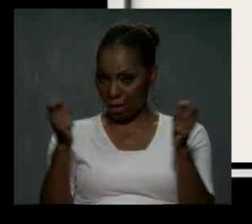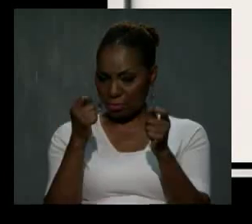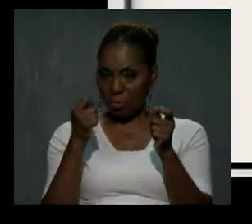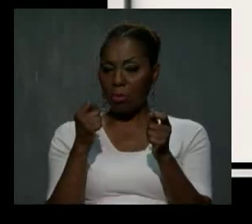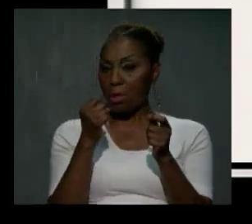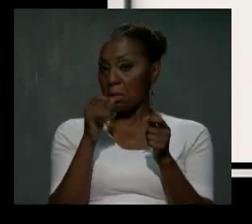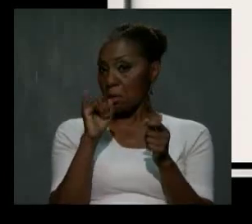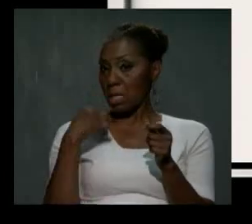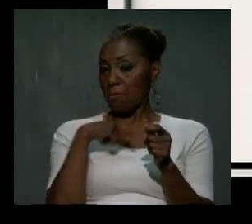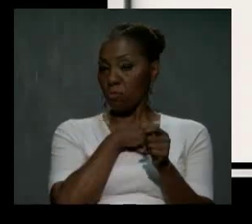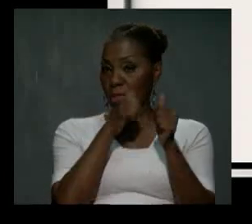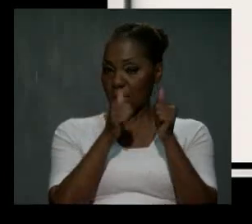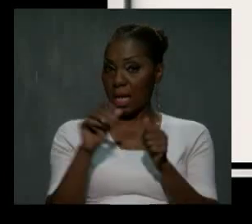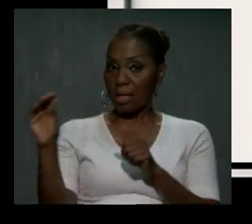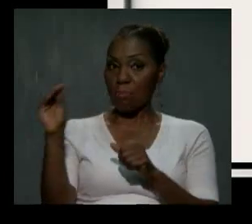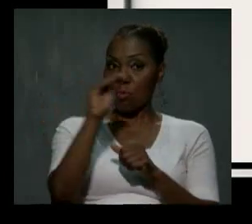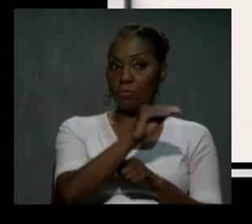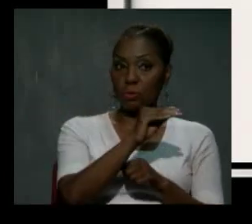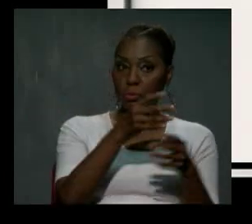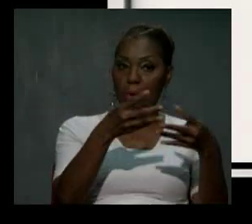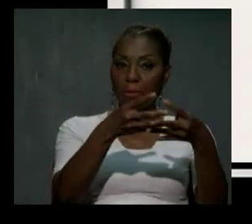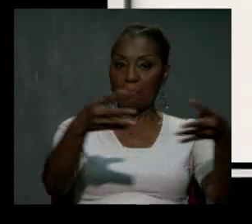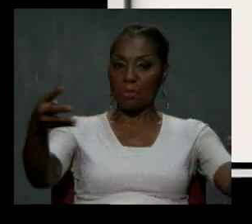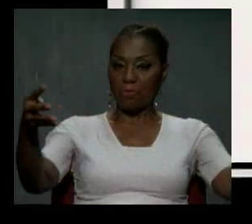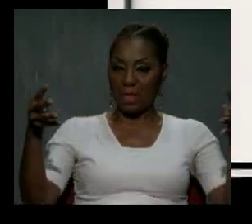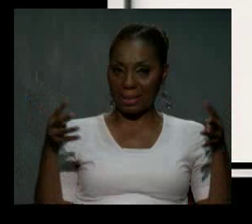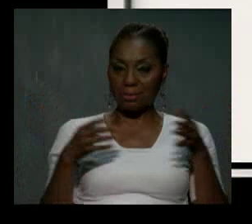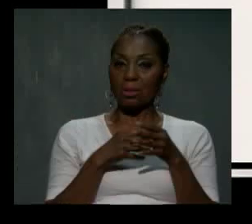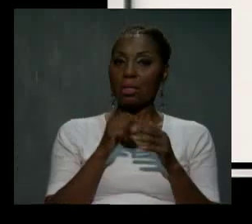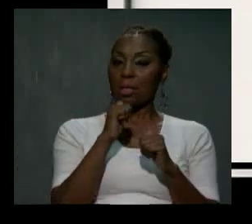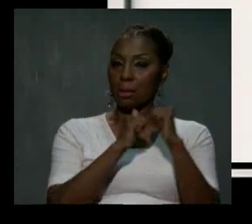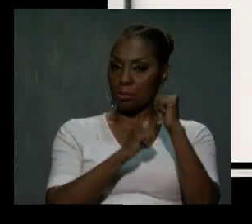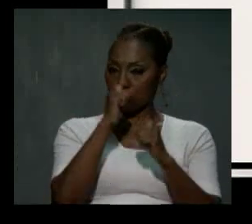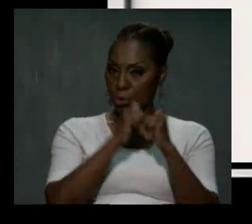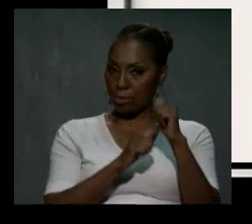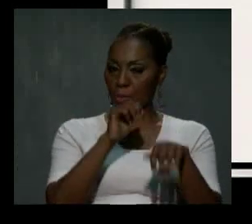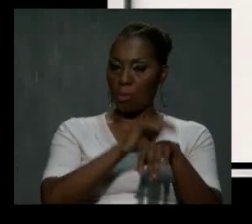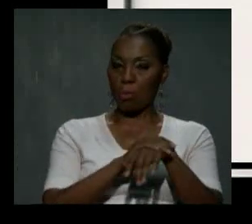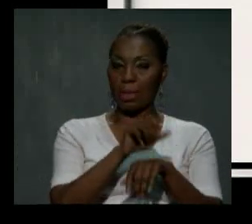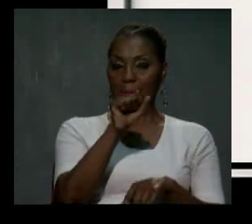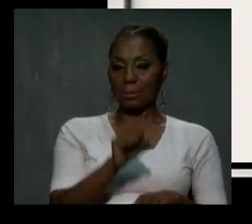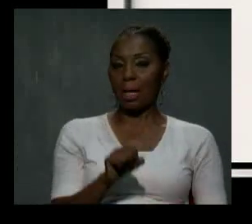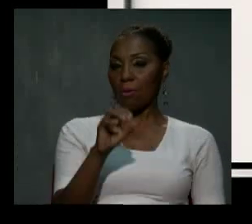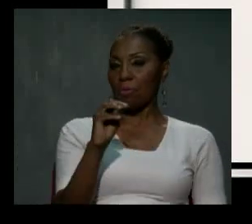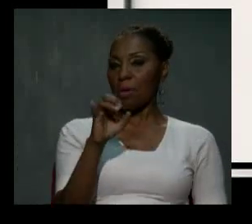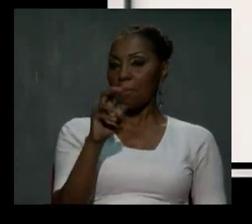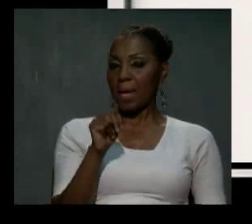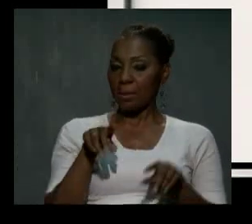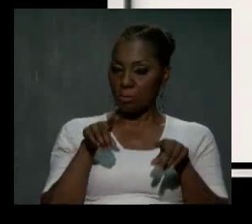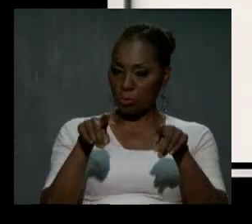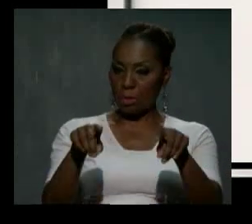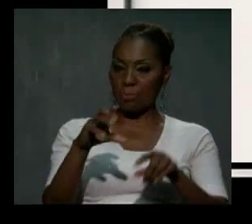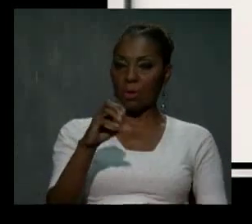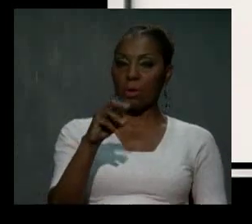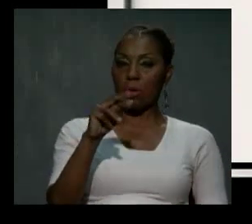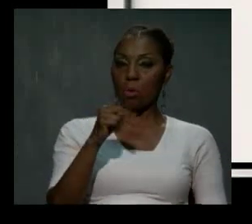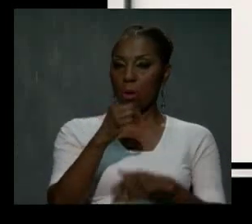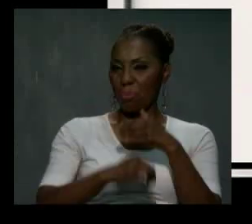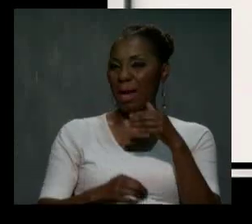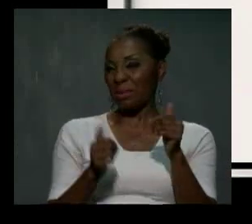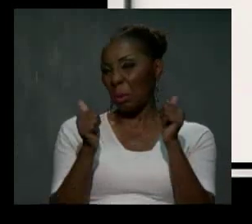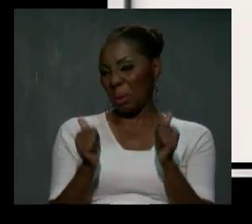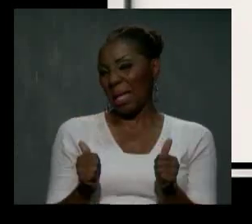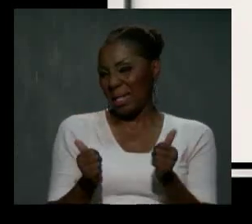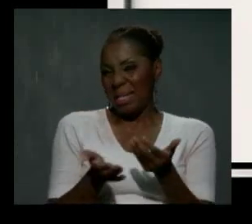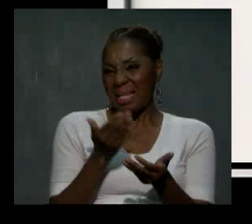put them on the, could move them to the fence during the where the construction is down on South Main, during the Corn Barrel Festival, so they're easy to kind of pick